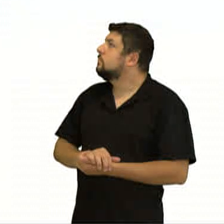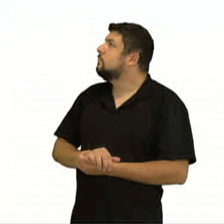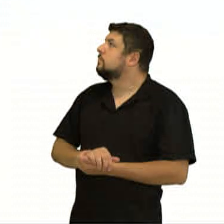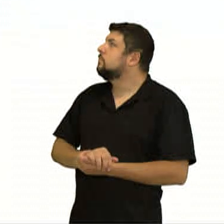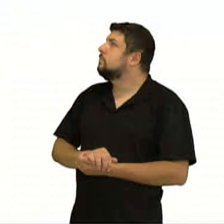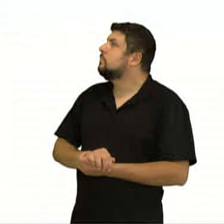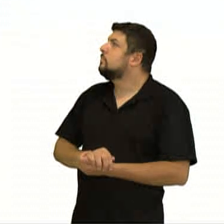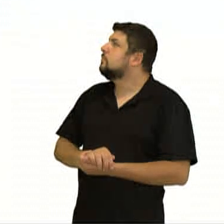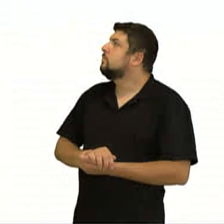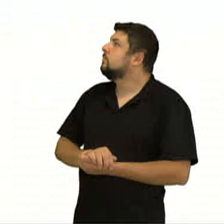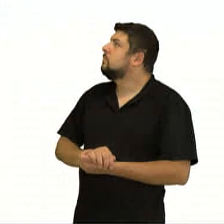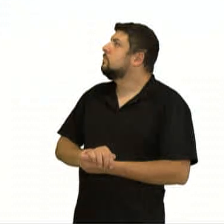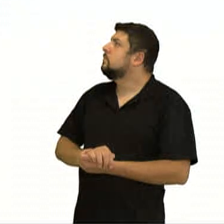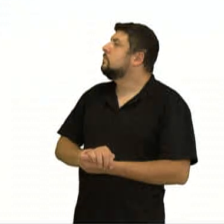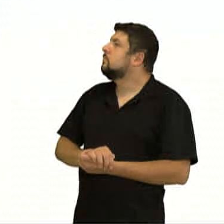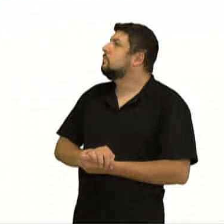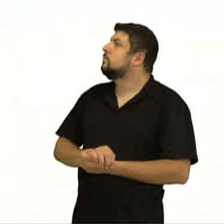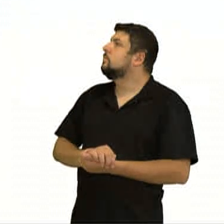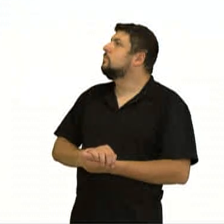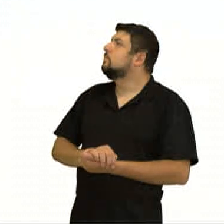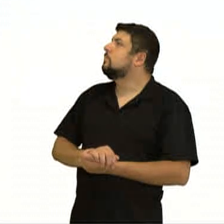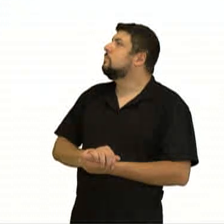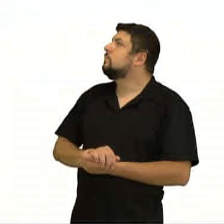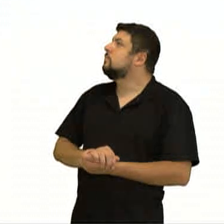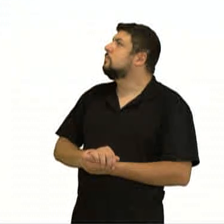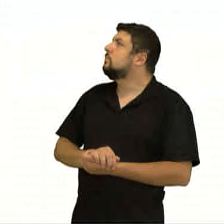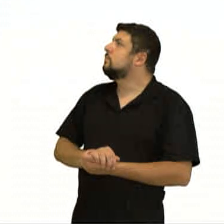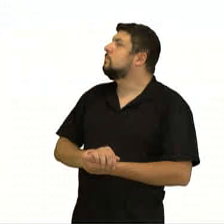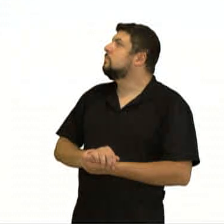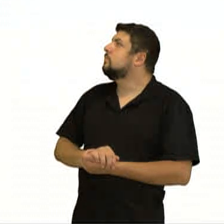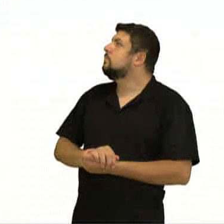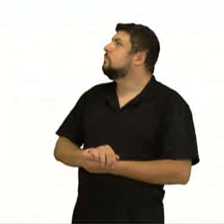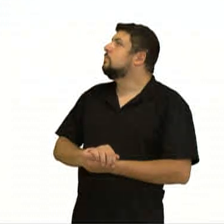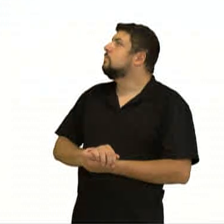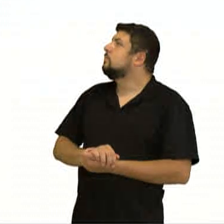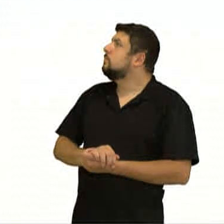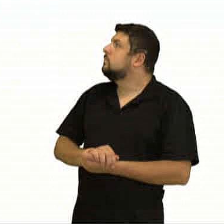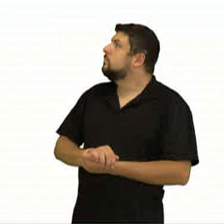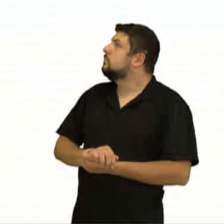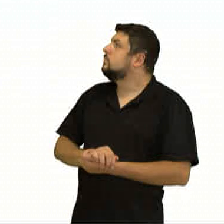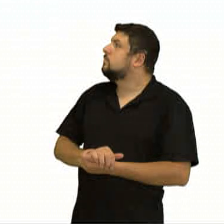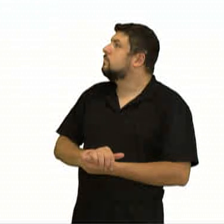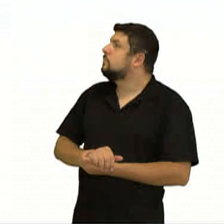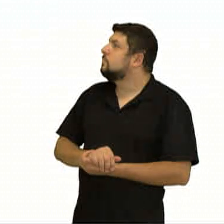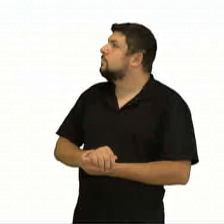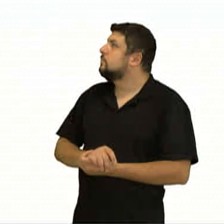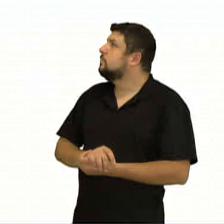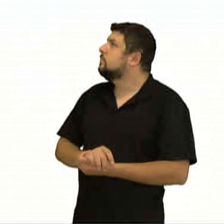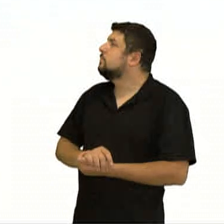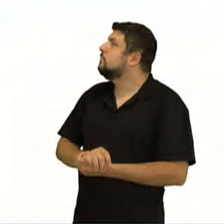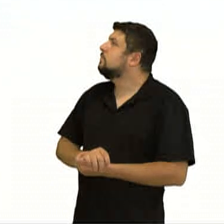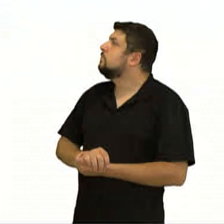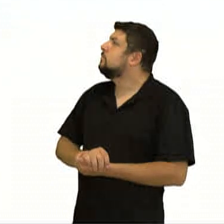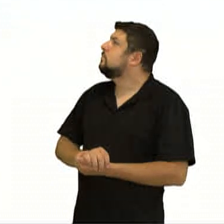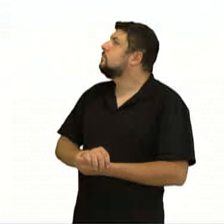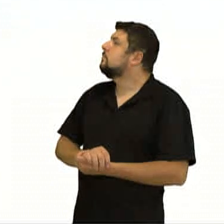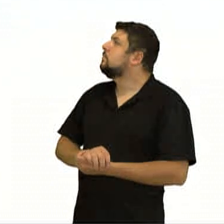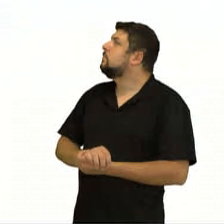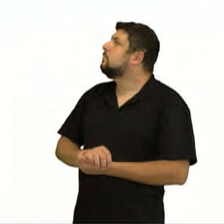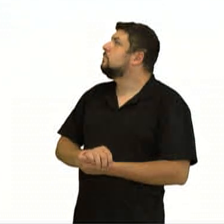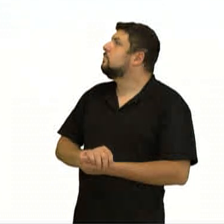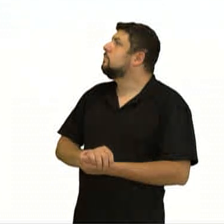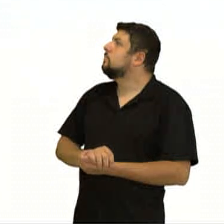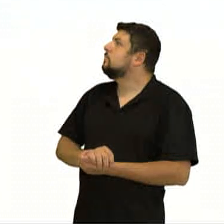stand out on your social medias. And you may access your gadget not only with your password, but also with either a